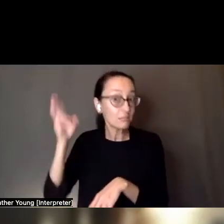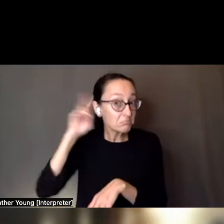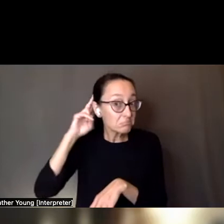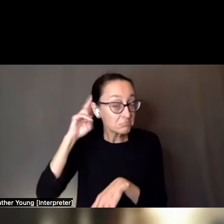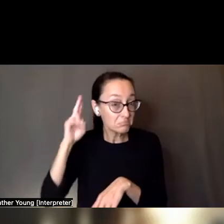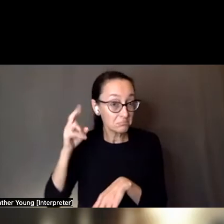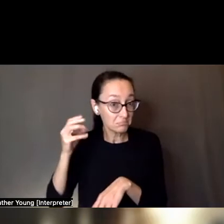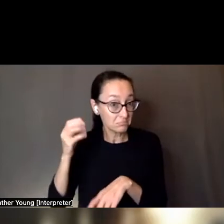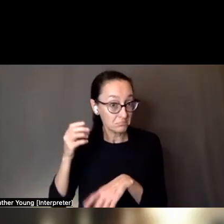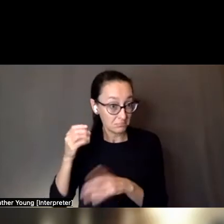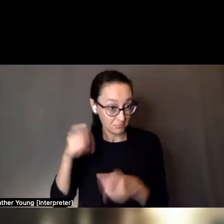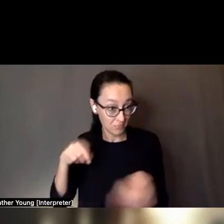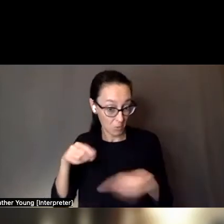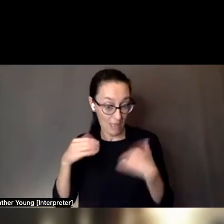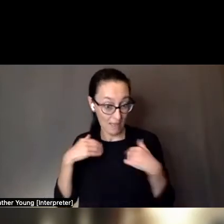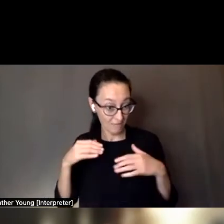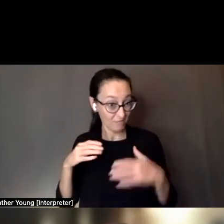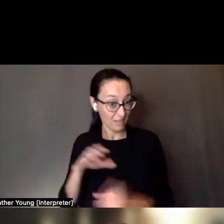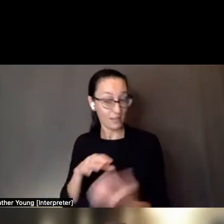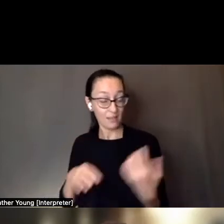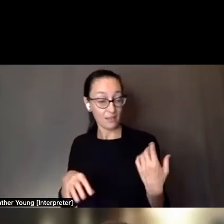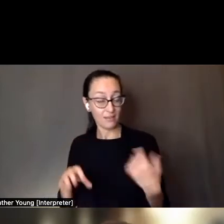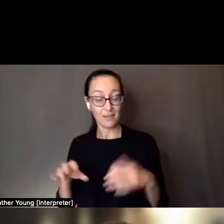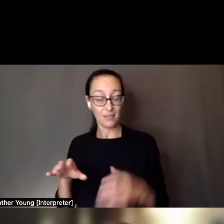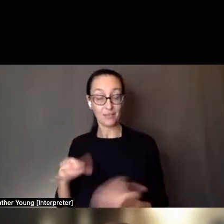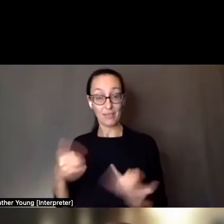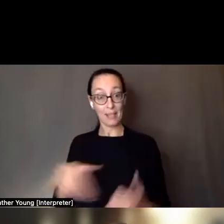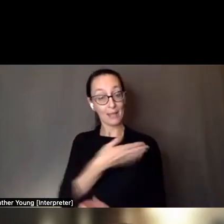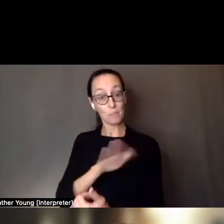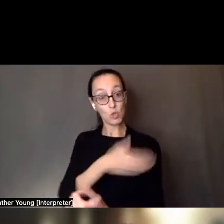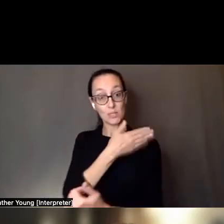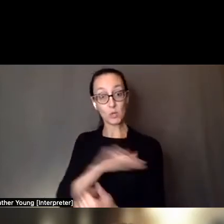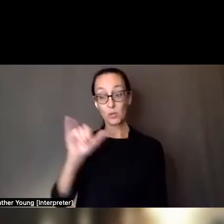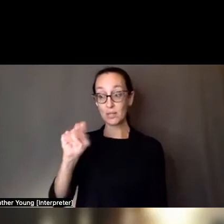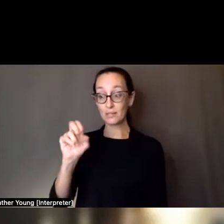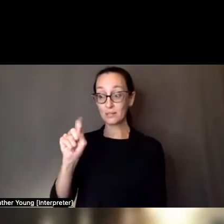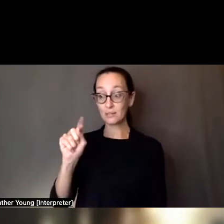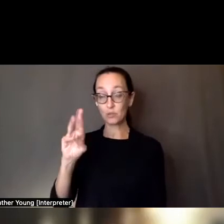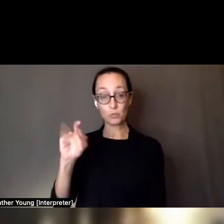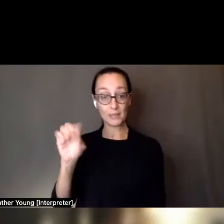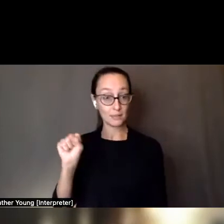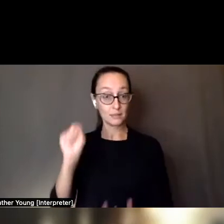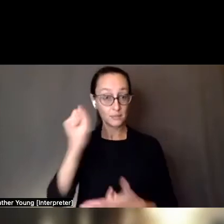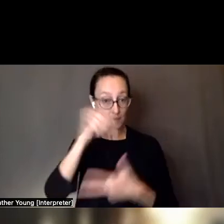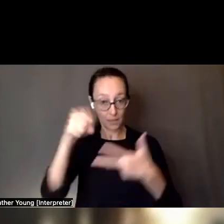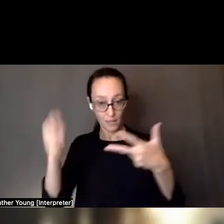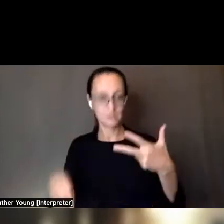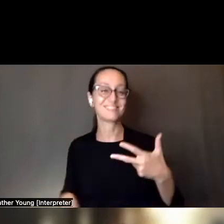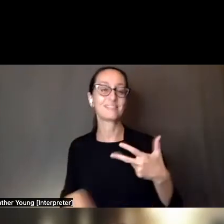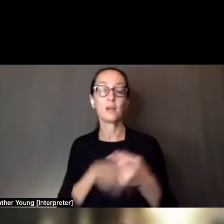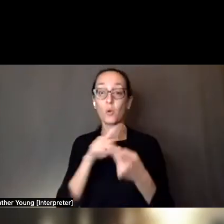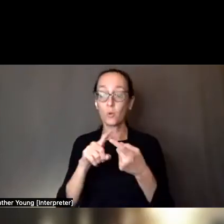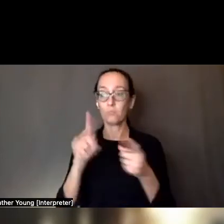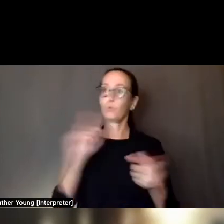instruments? The answer is yes, yes, and yes. And that really has changed. When I got my